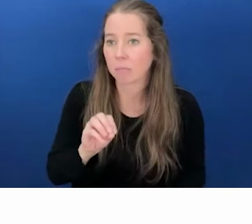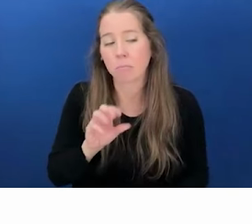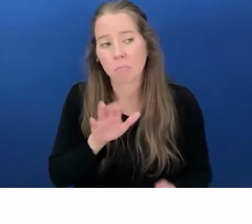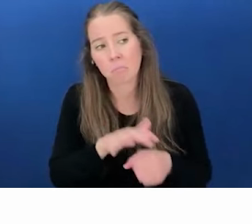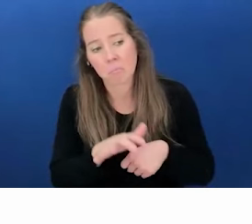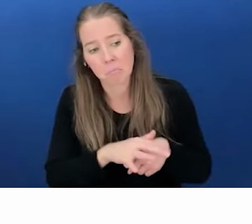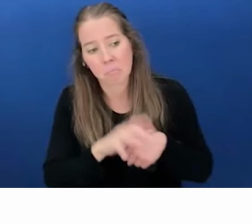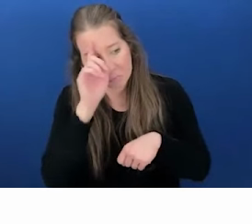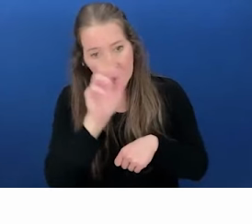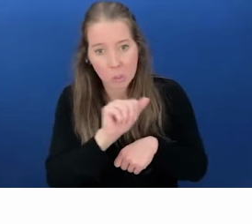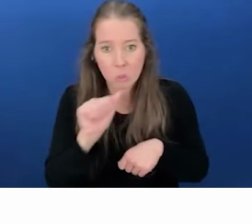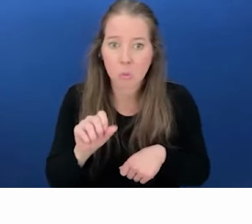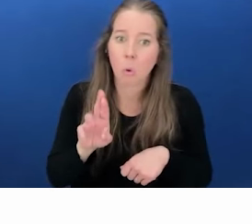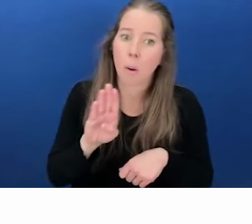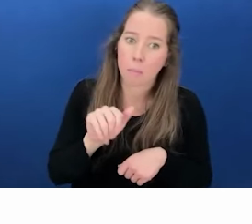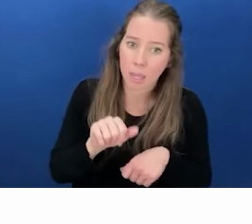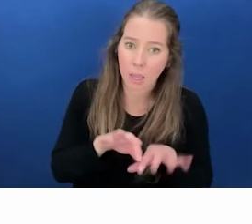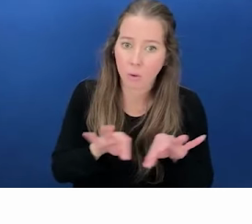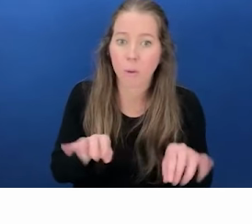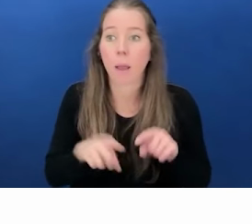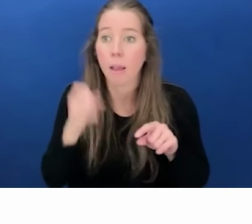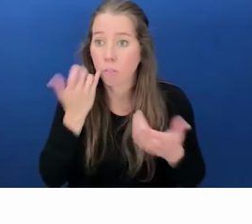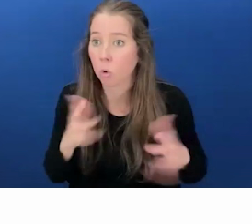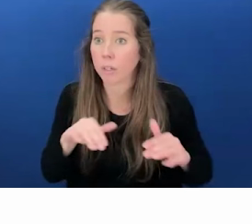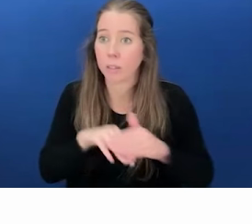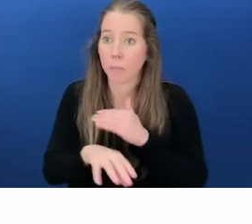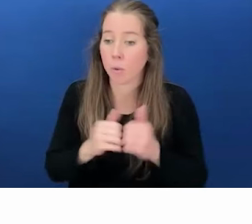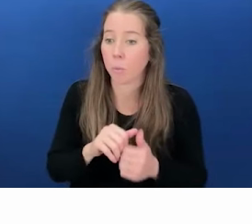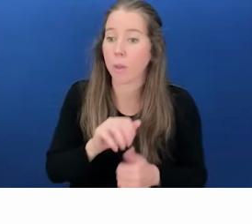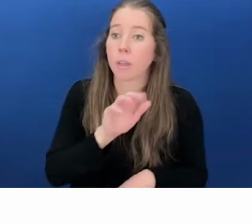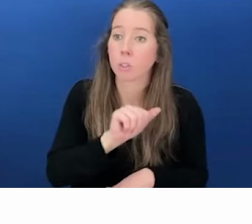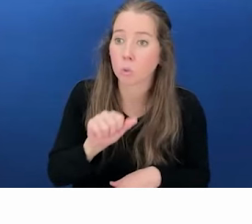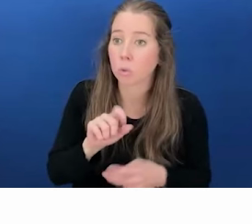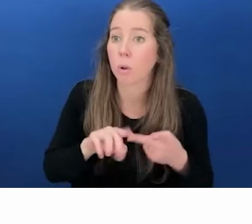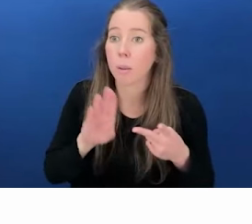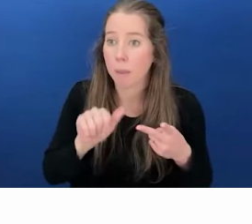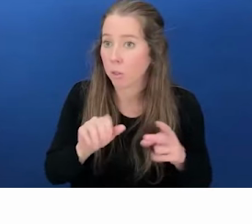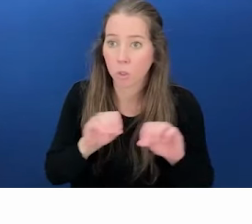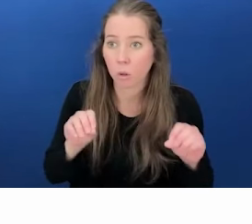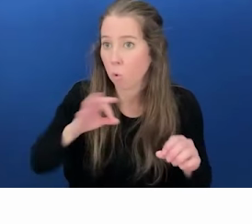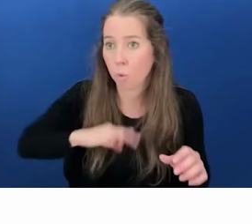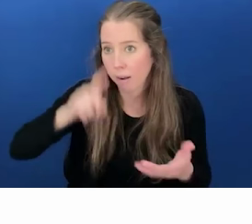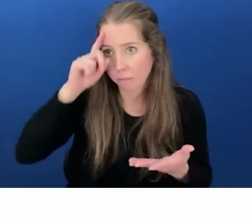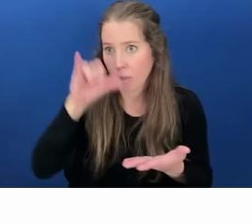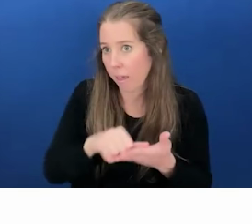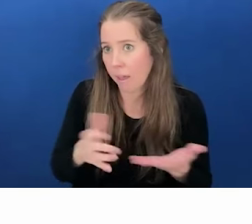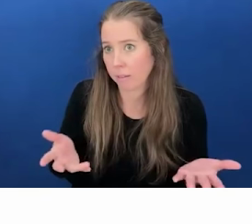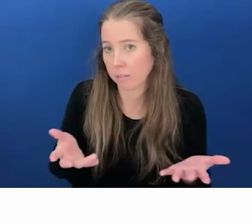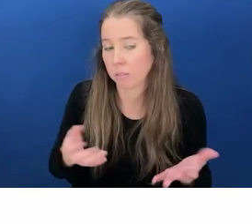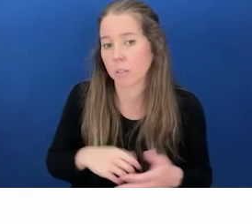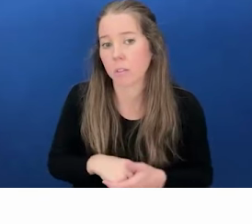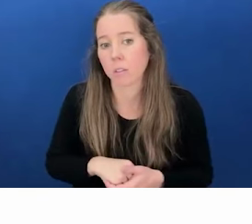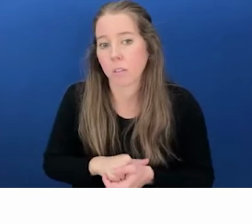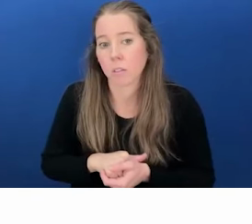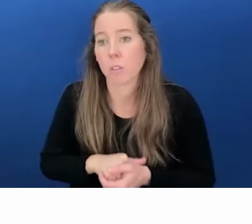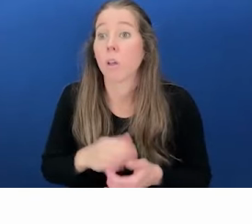or a bachelor's. But if you already come in with an associate's or a bachelor's, you get no credit for that at all whatsoever. So that